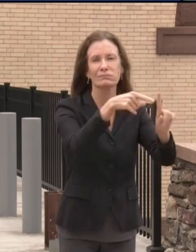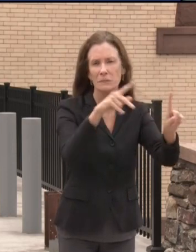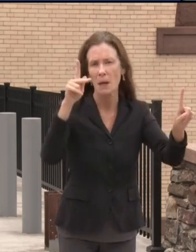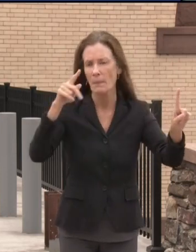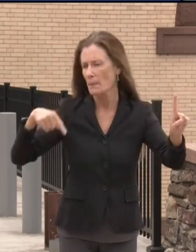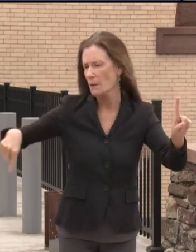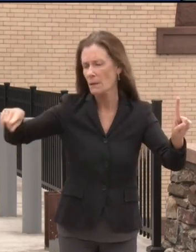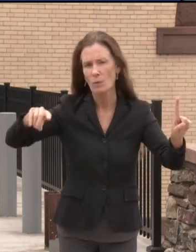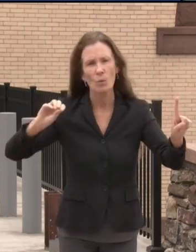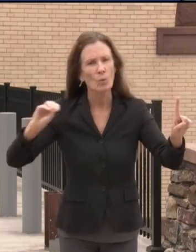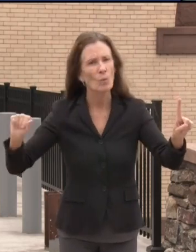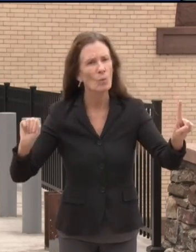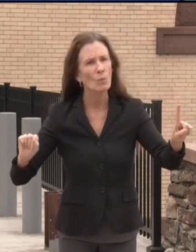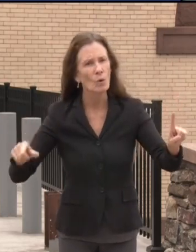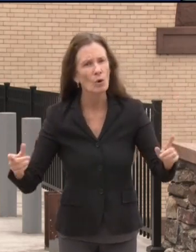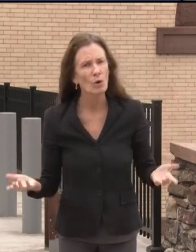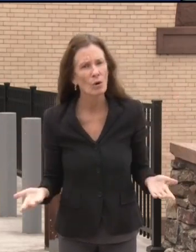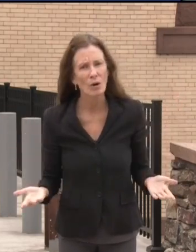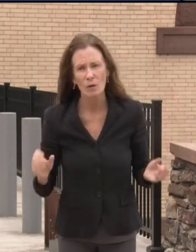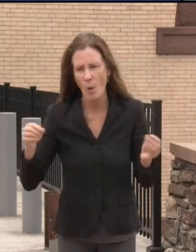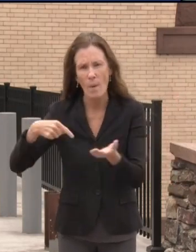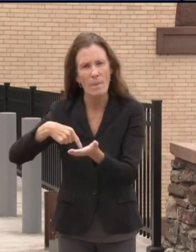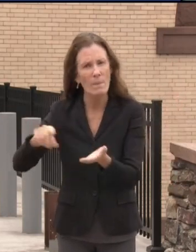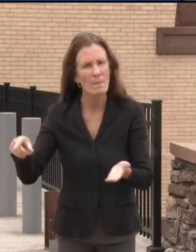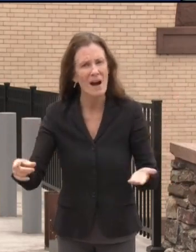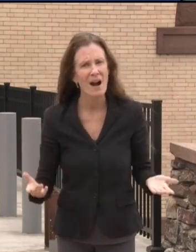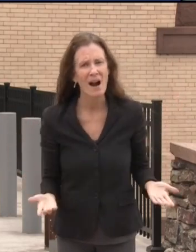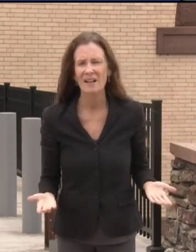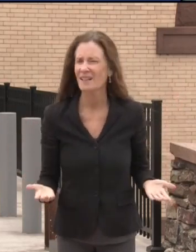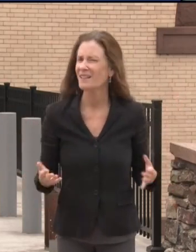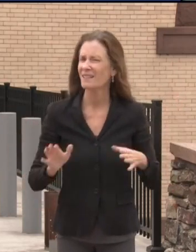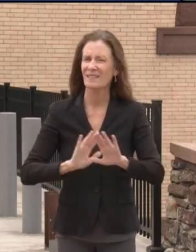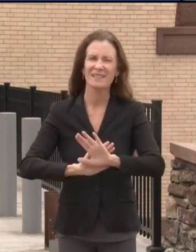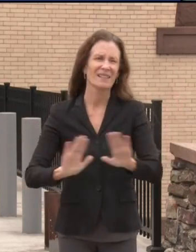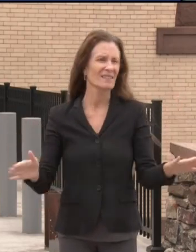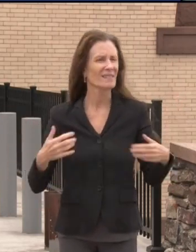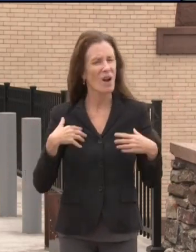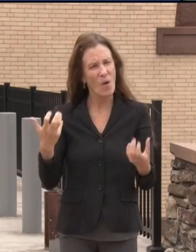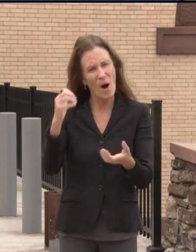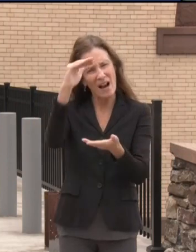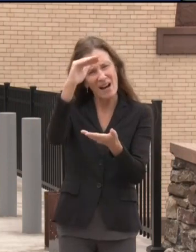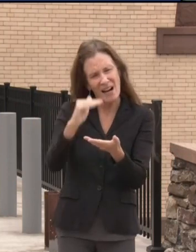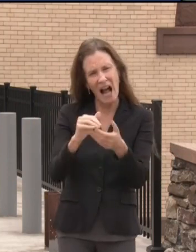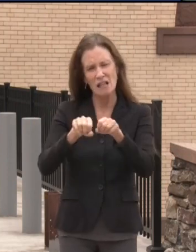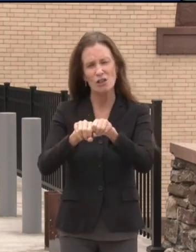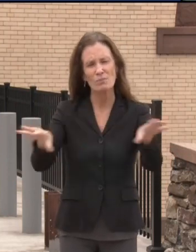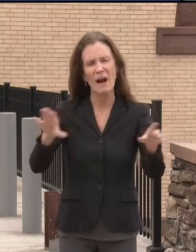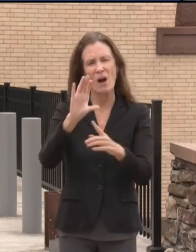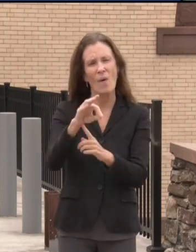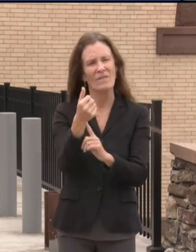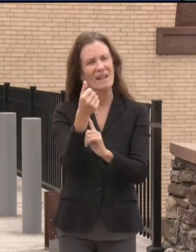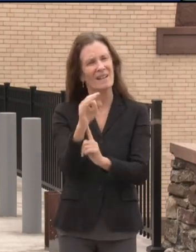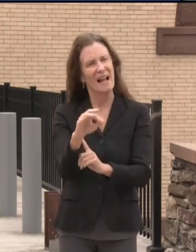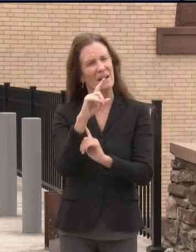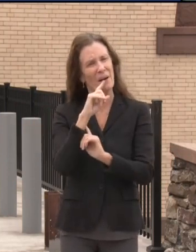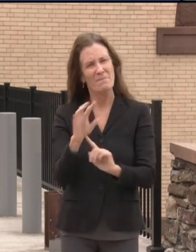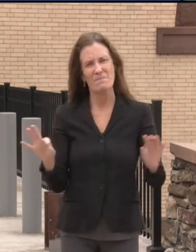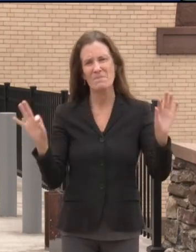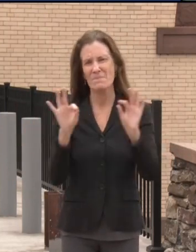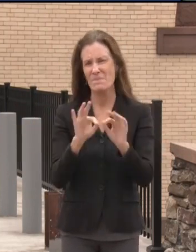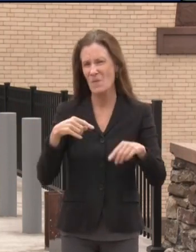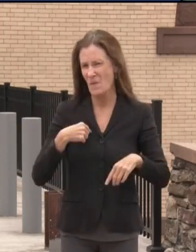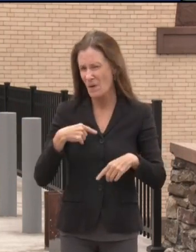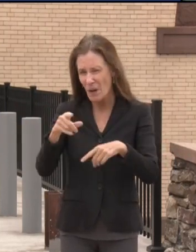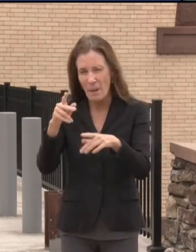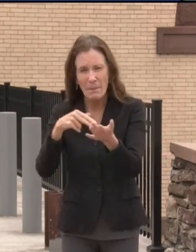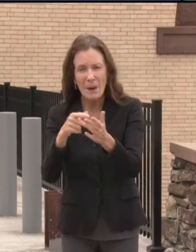pandemic. So if we want to prevent illnesses like COVID-19 from spreading widely and threatening our workers and businesses, we need